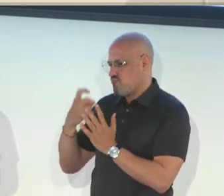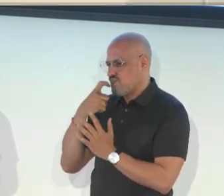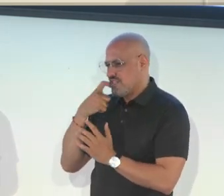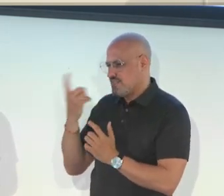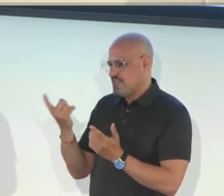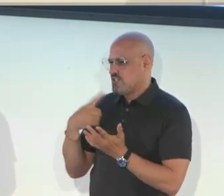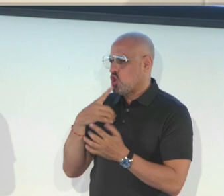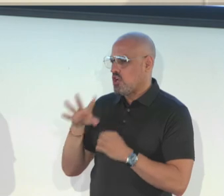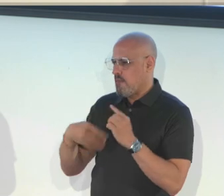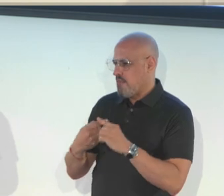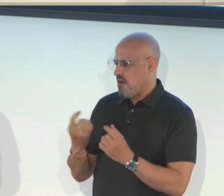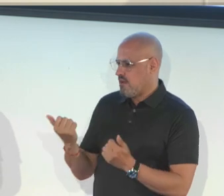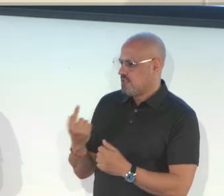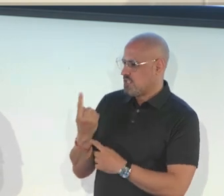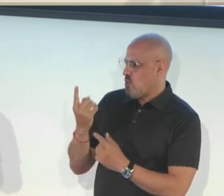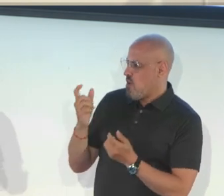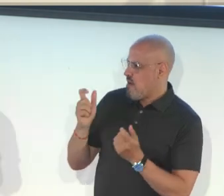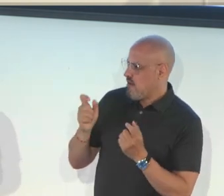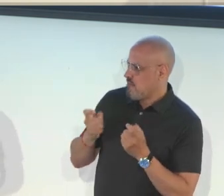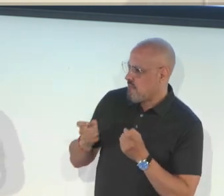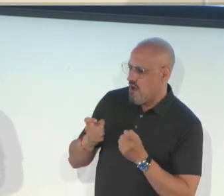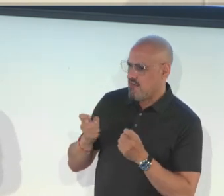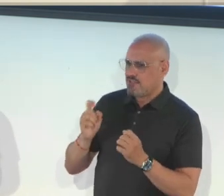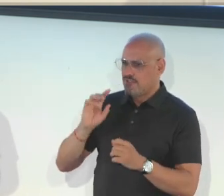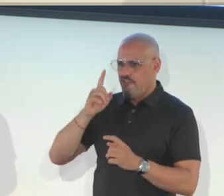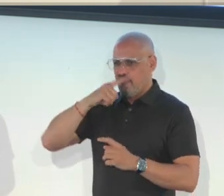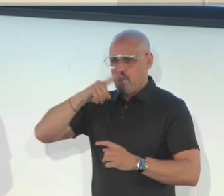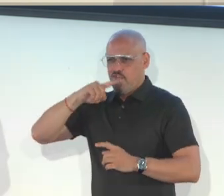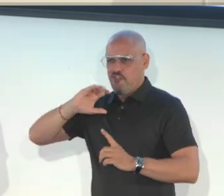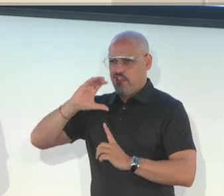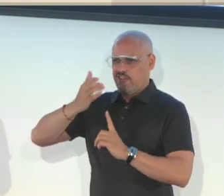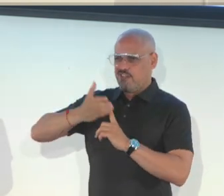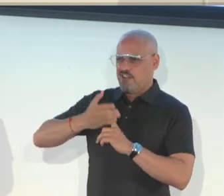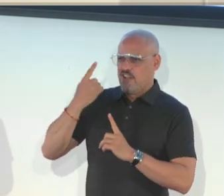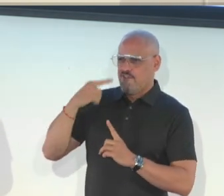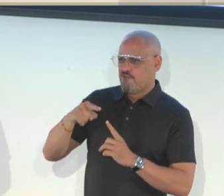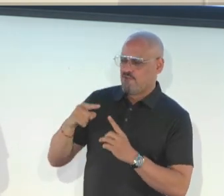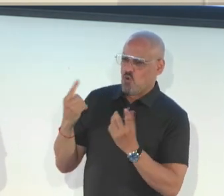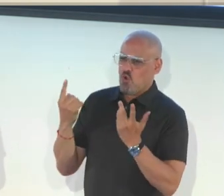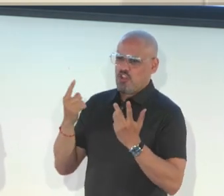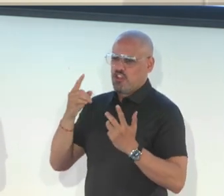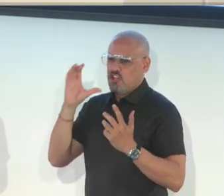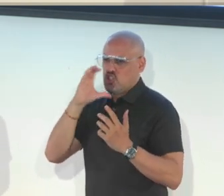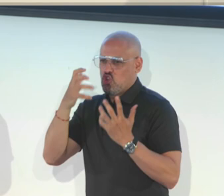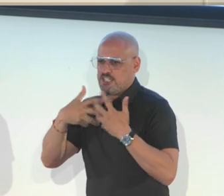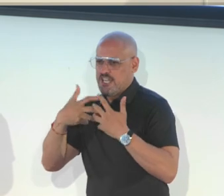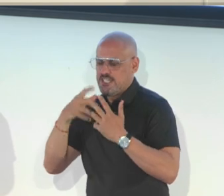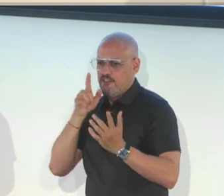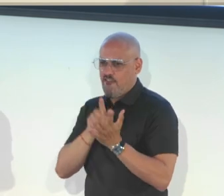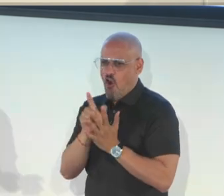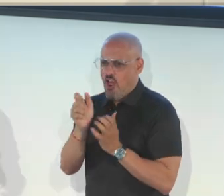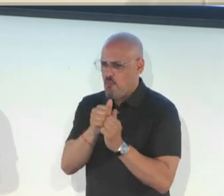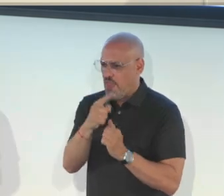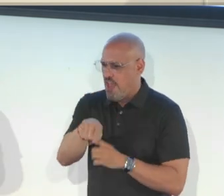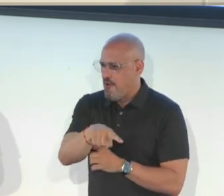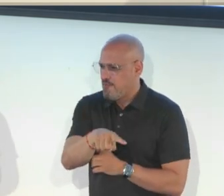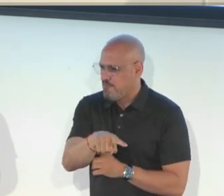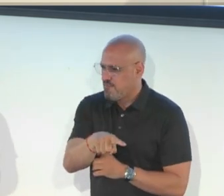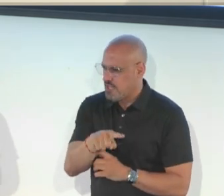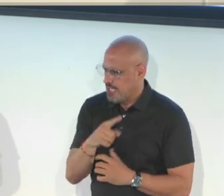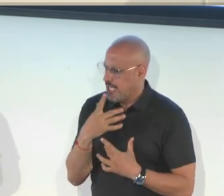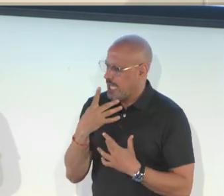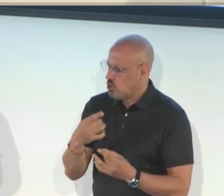how someone managed to get an alter ego for Bing search engine to fall in love with them. And this is a really